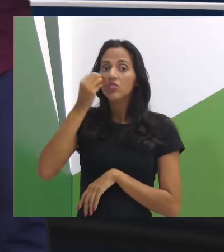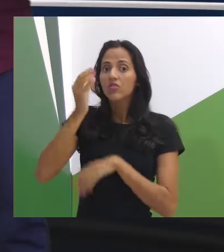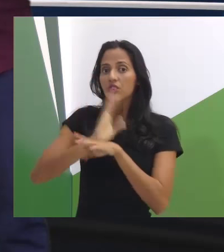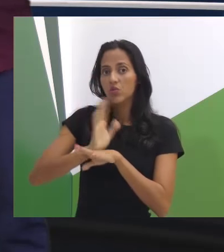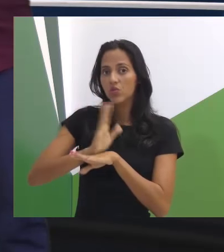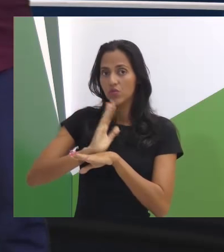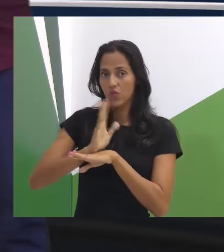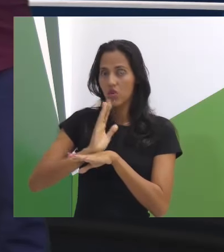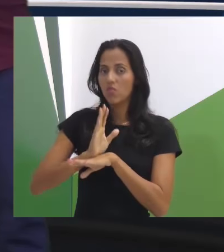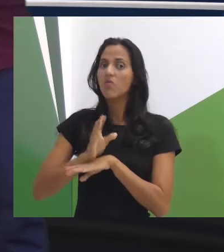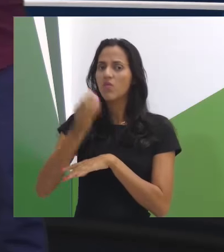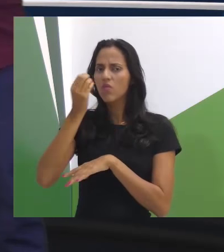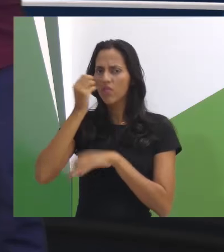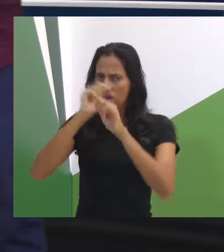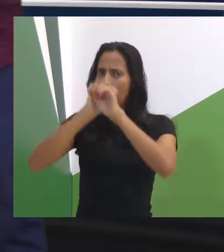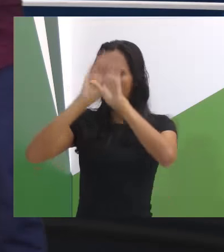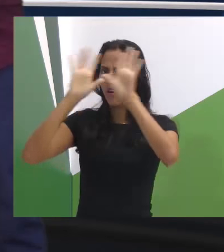question.